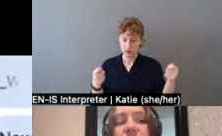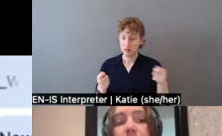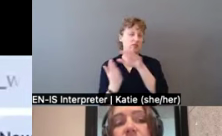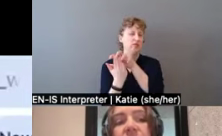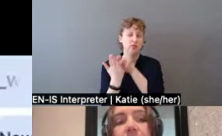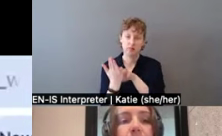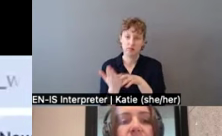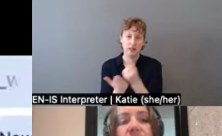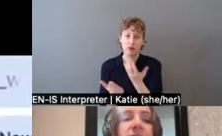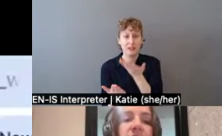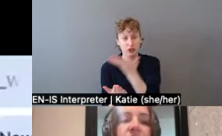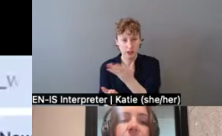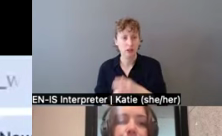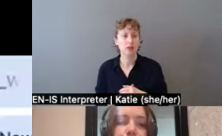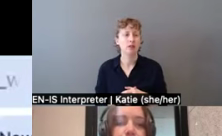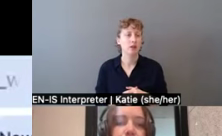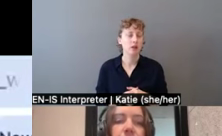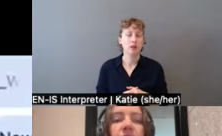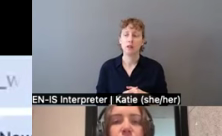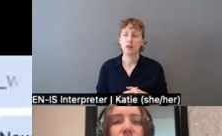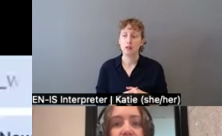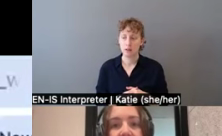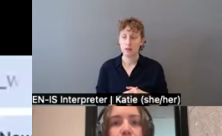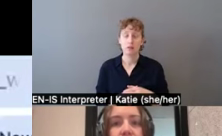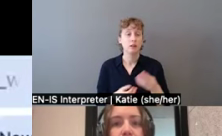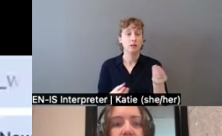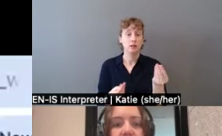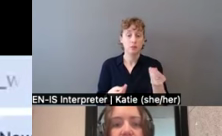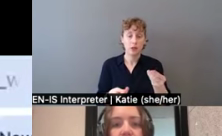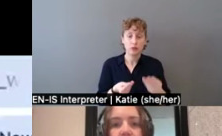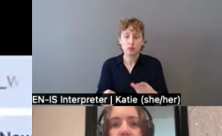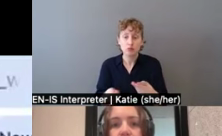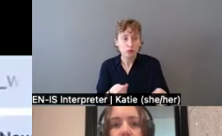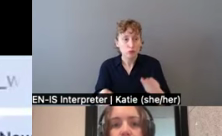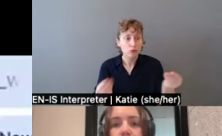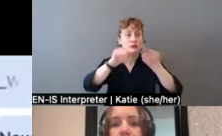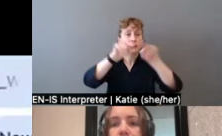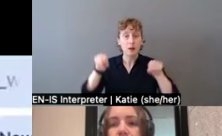have the official budget template that is here. You have a sample application,